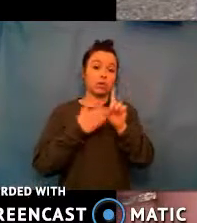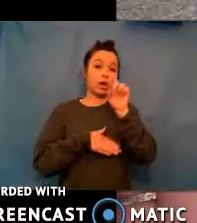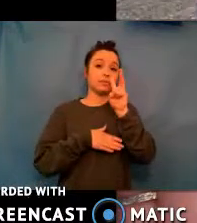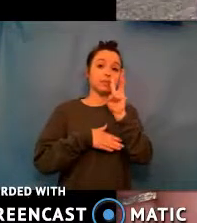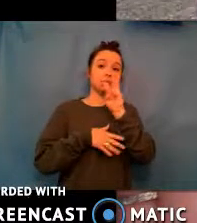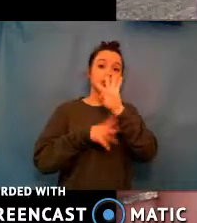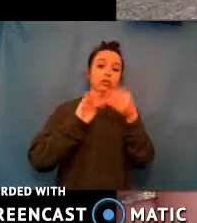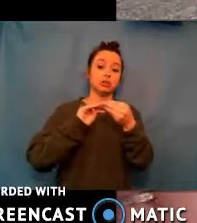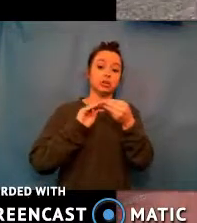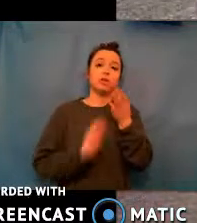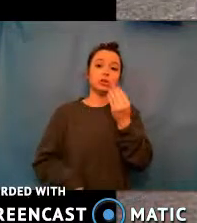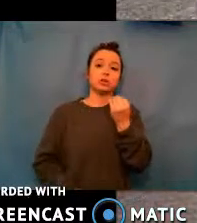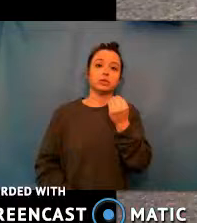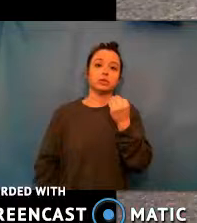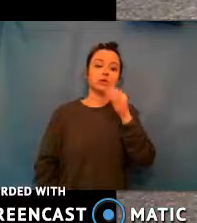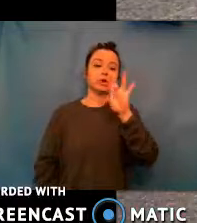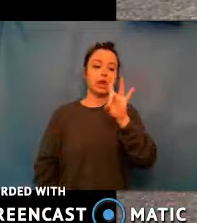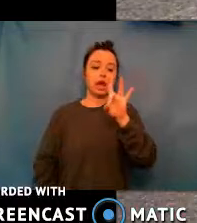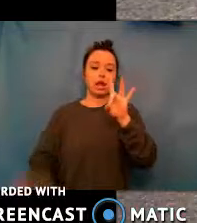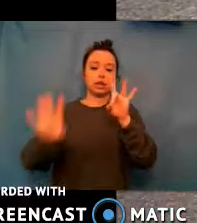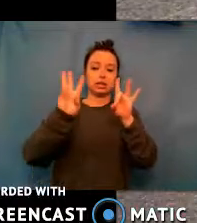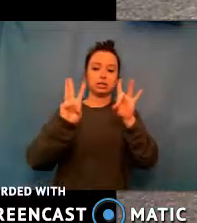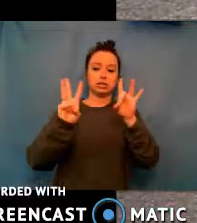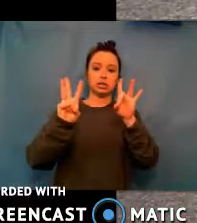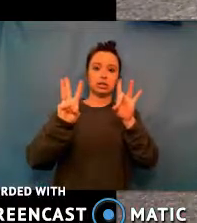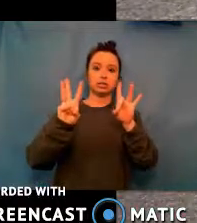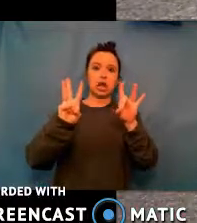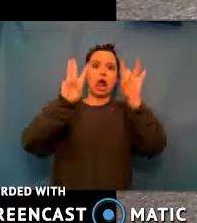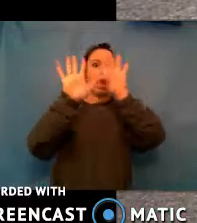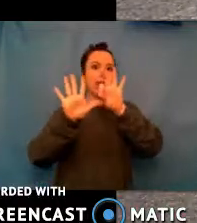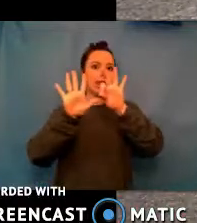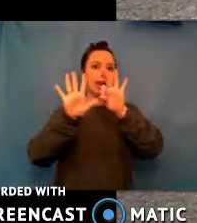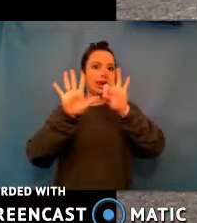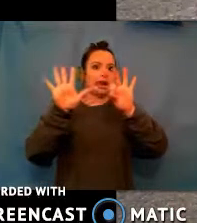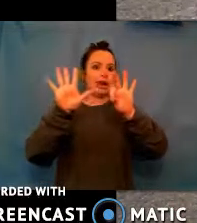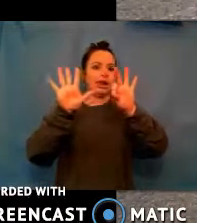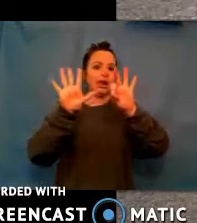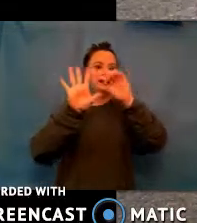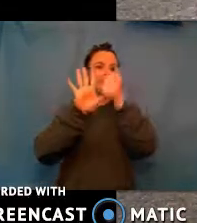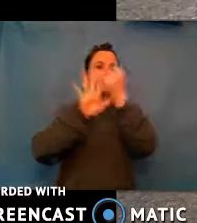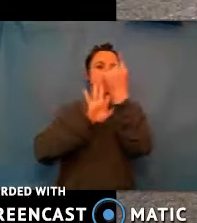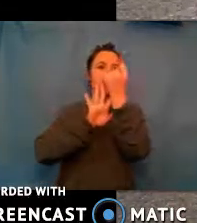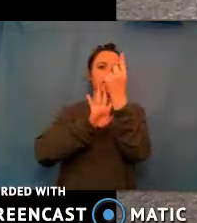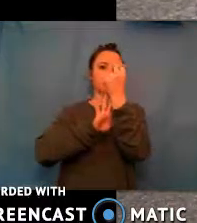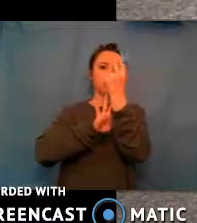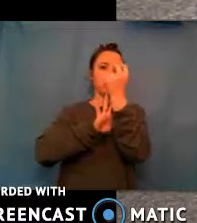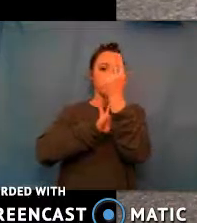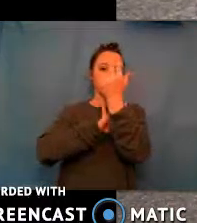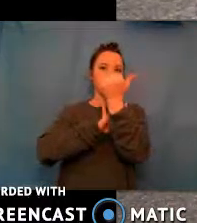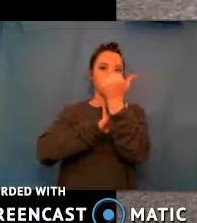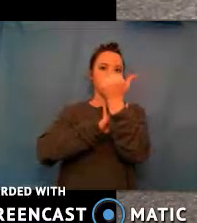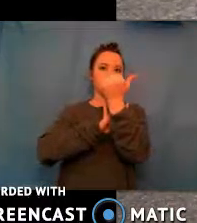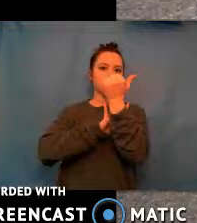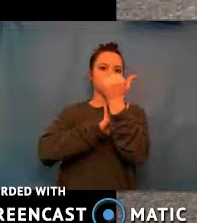got 14? Sure. Let's hold 8 in our head and count up. So 8, 9, 10, 11,